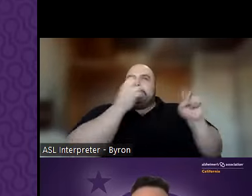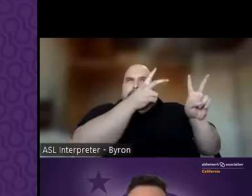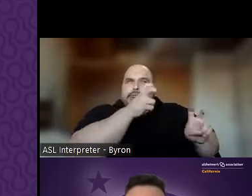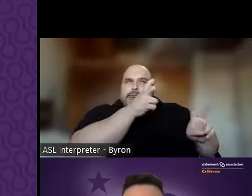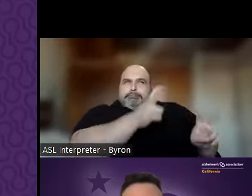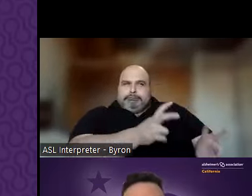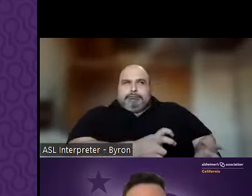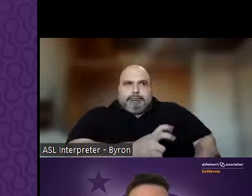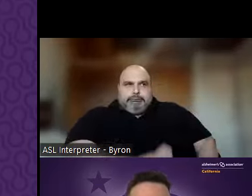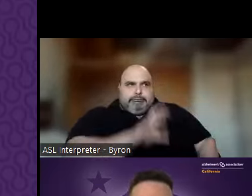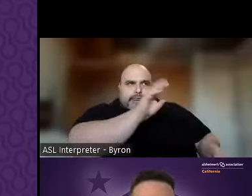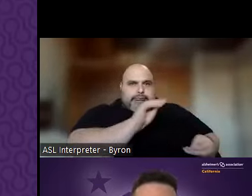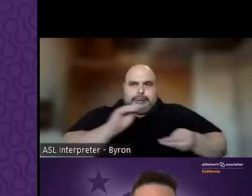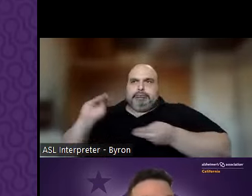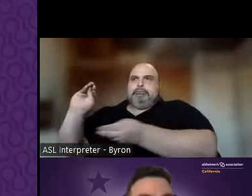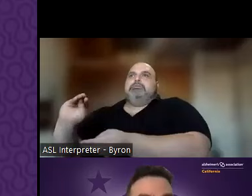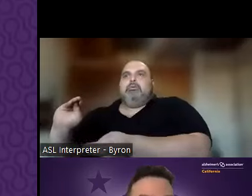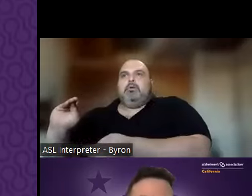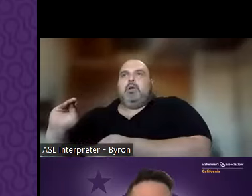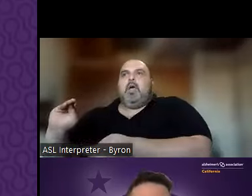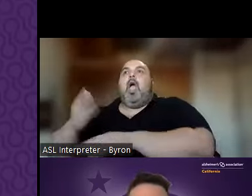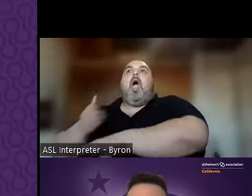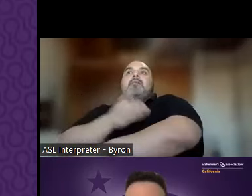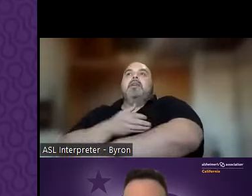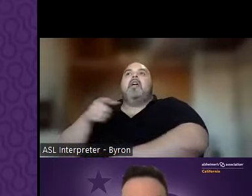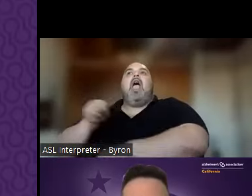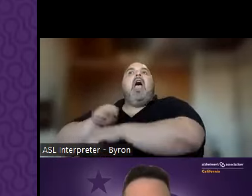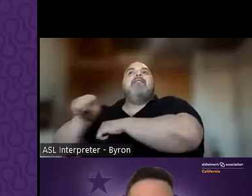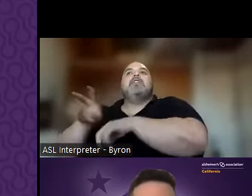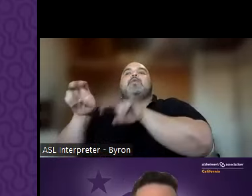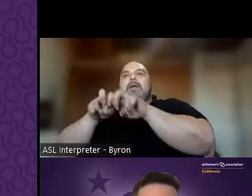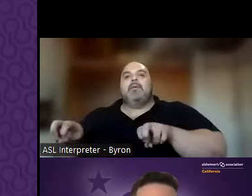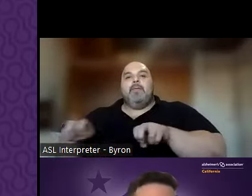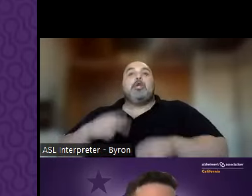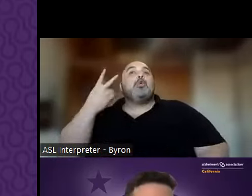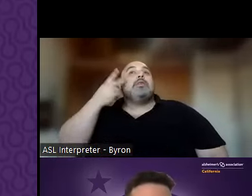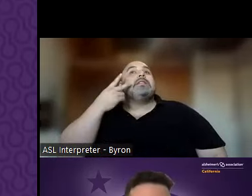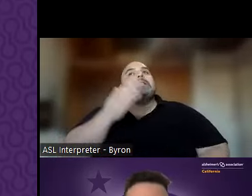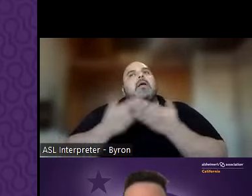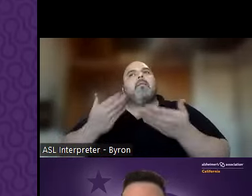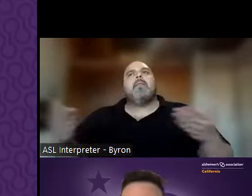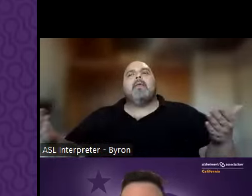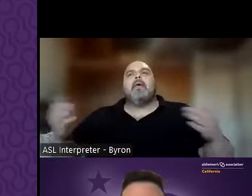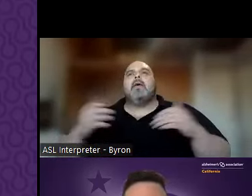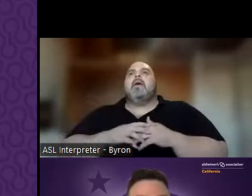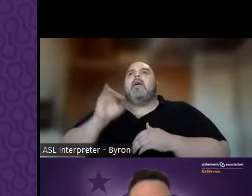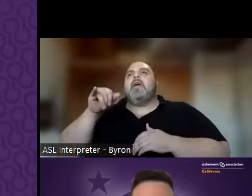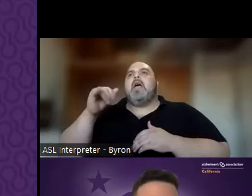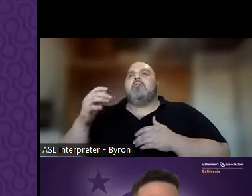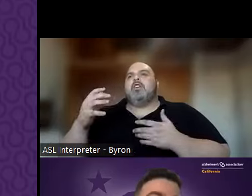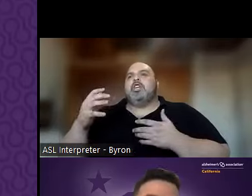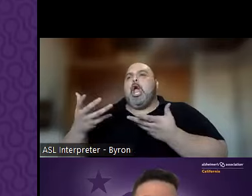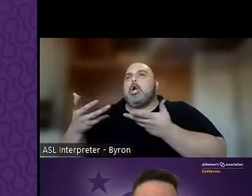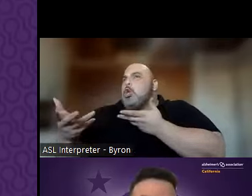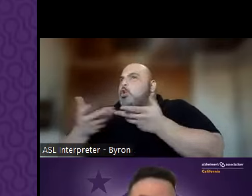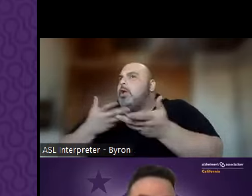and moves it forward, which is the update of the advisory committee. You'll see some of the things that, in close collaboration